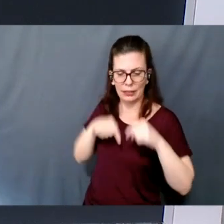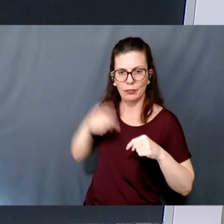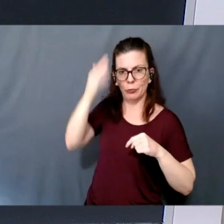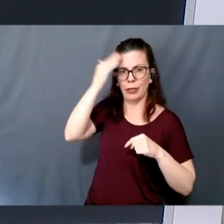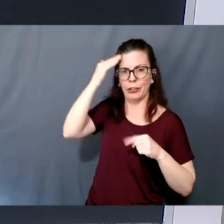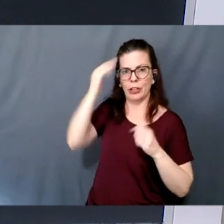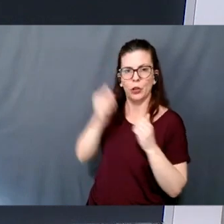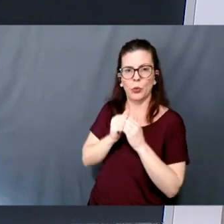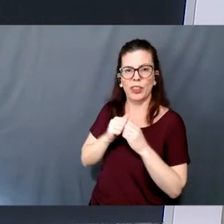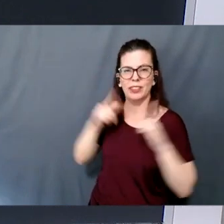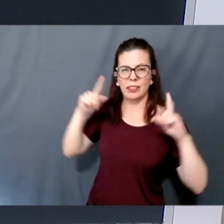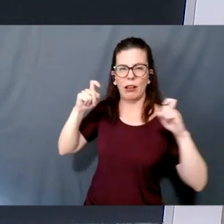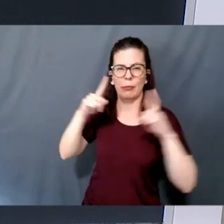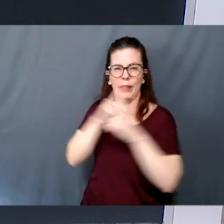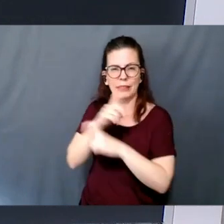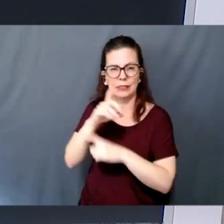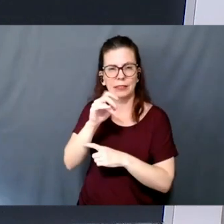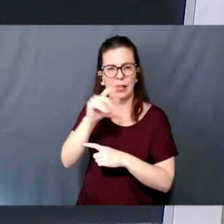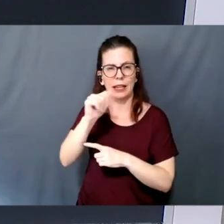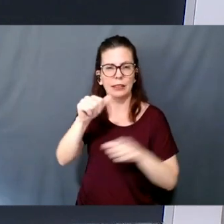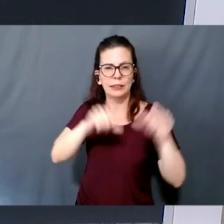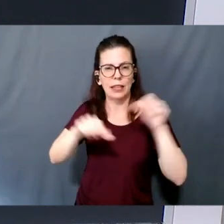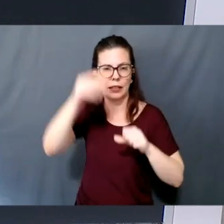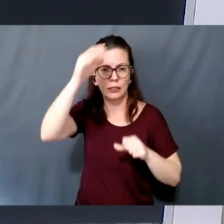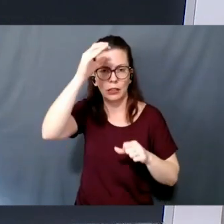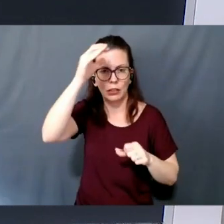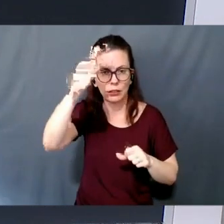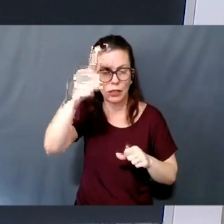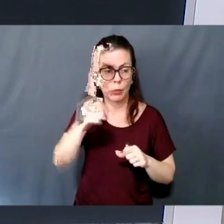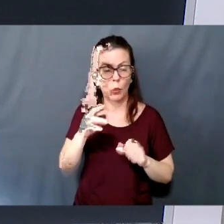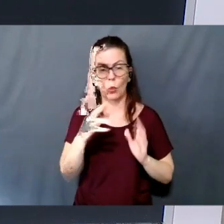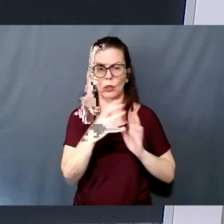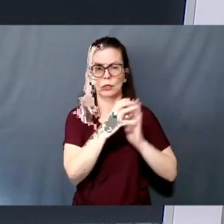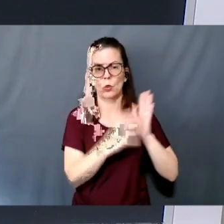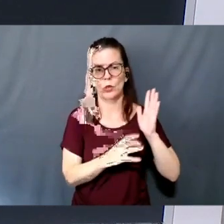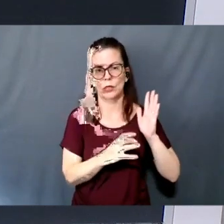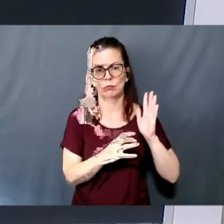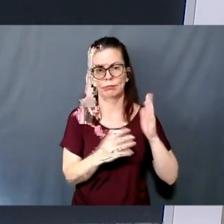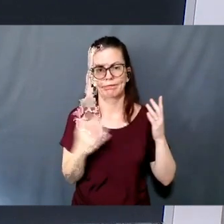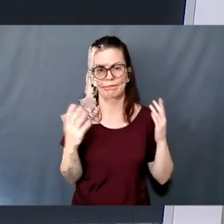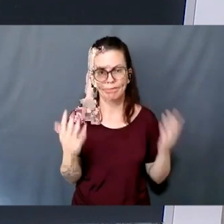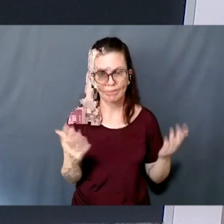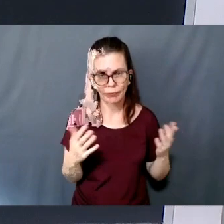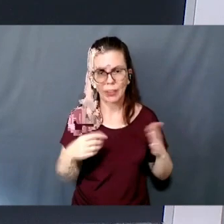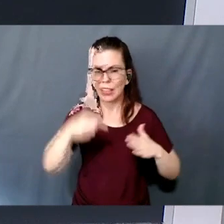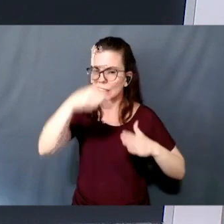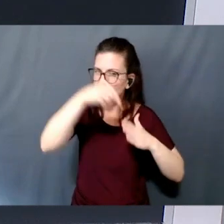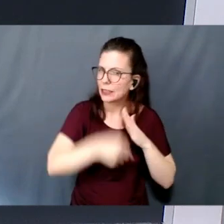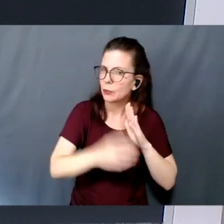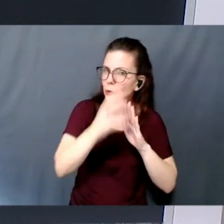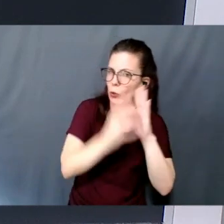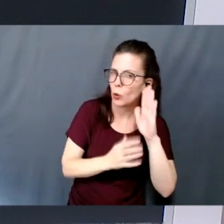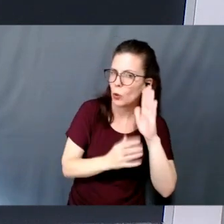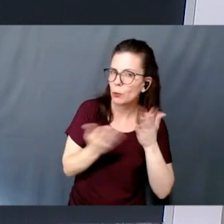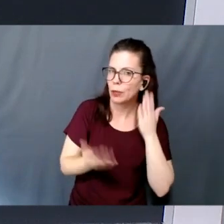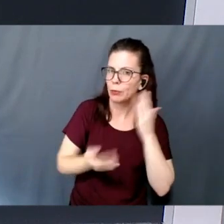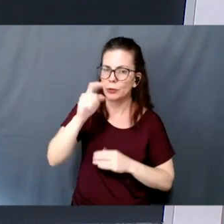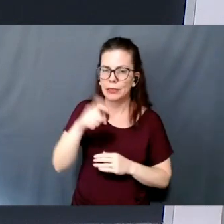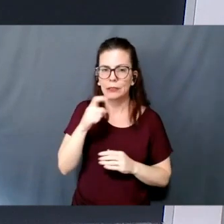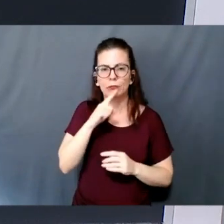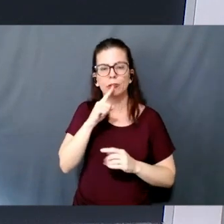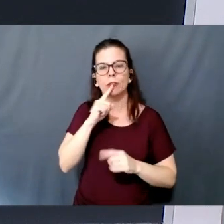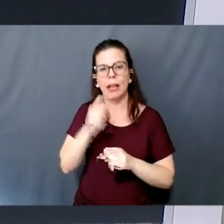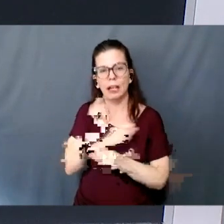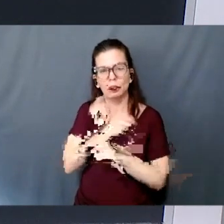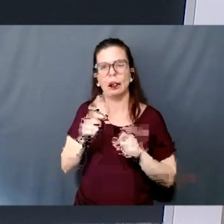science concepts or coding. The in-depth type of code that you might need to be able to actually implement